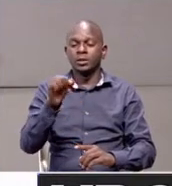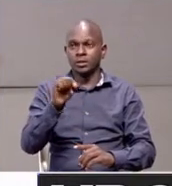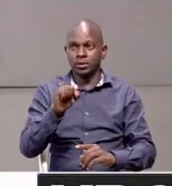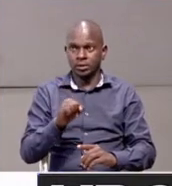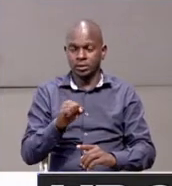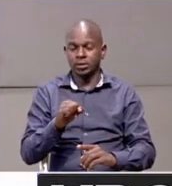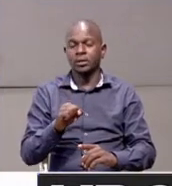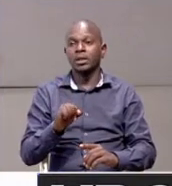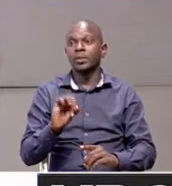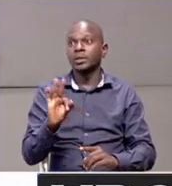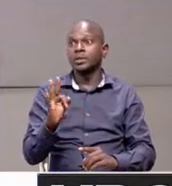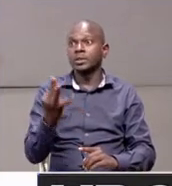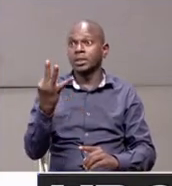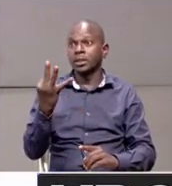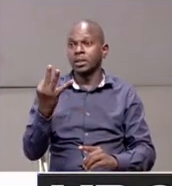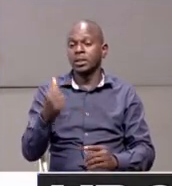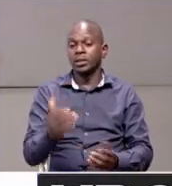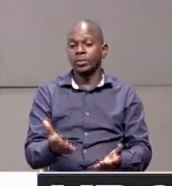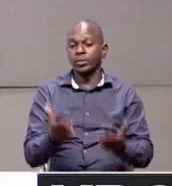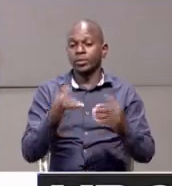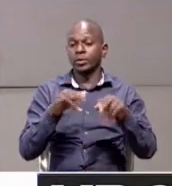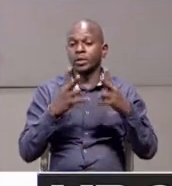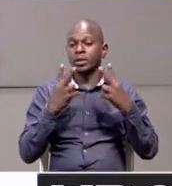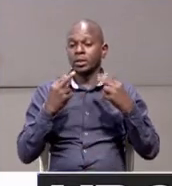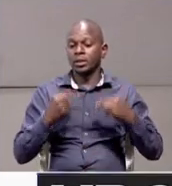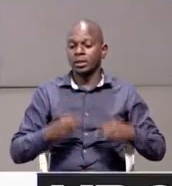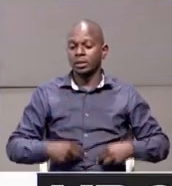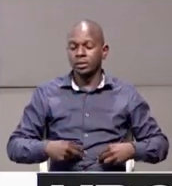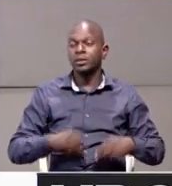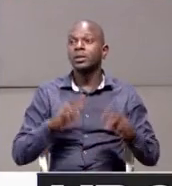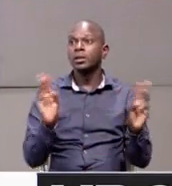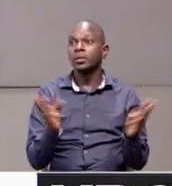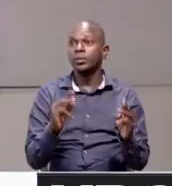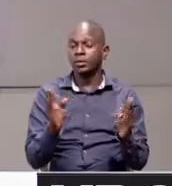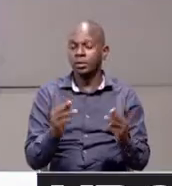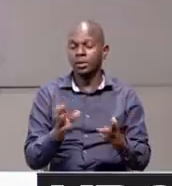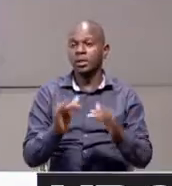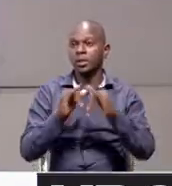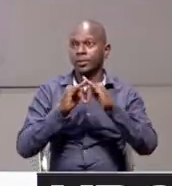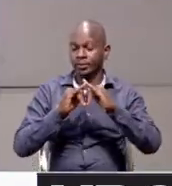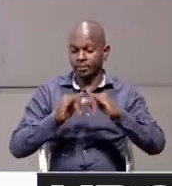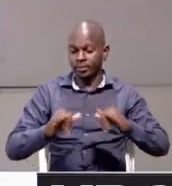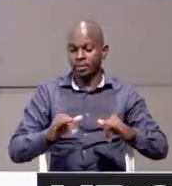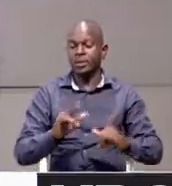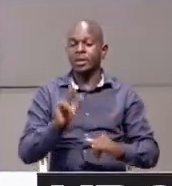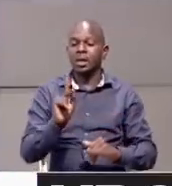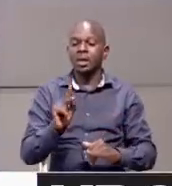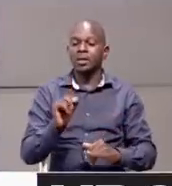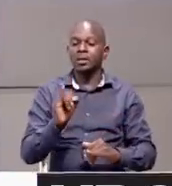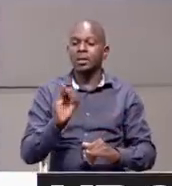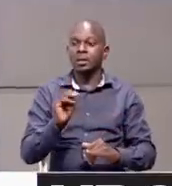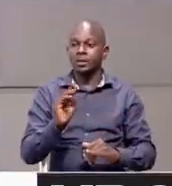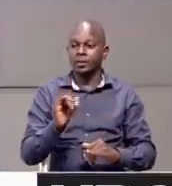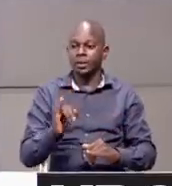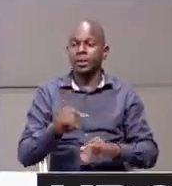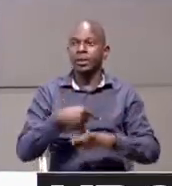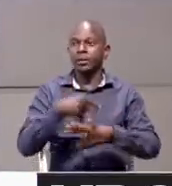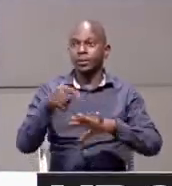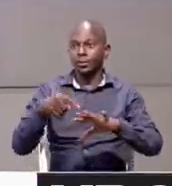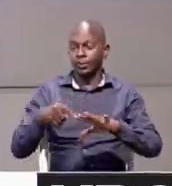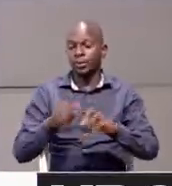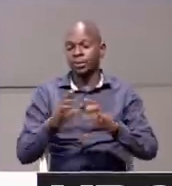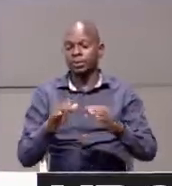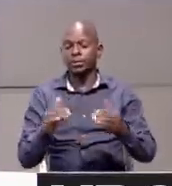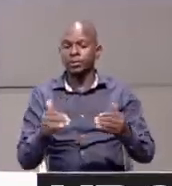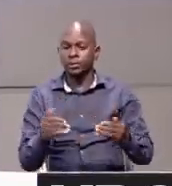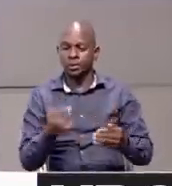Goals, which aims at promoting health and well-being. The medical camp at Kimi Island provided healthcare services, which